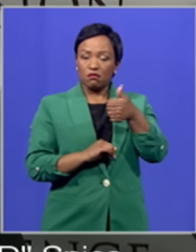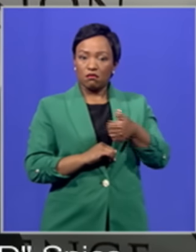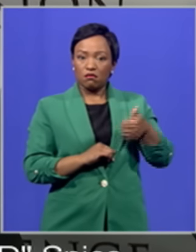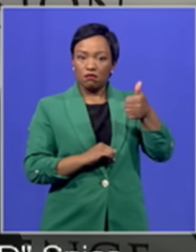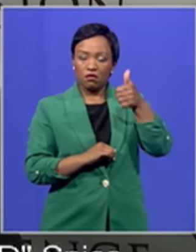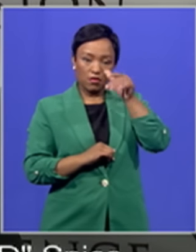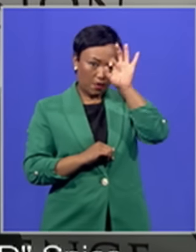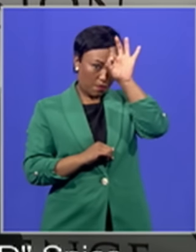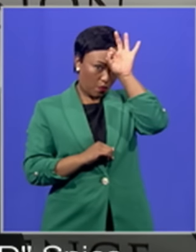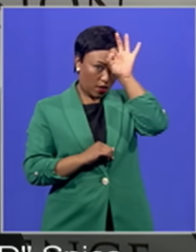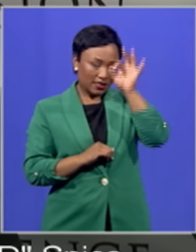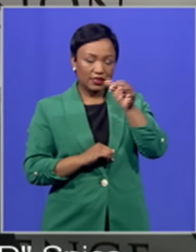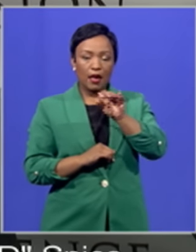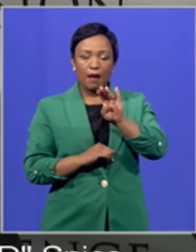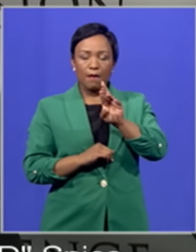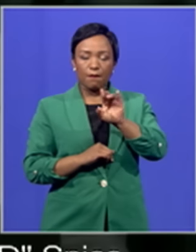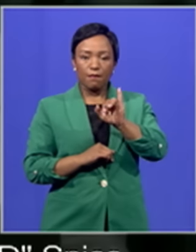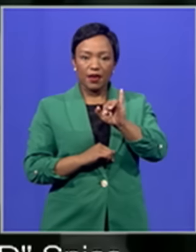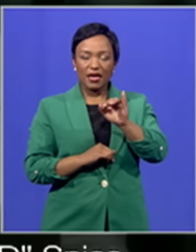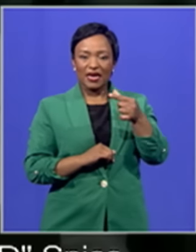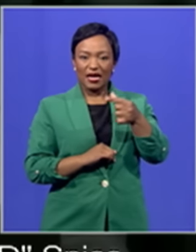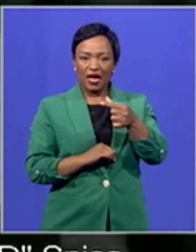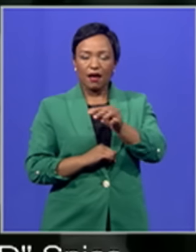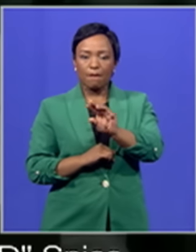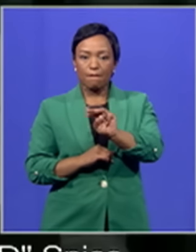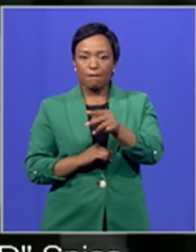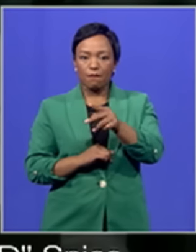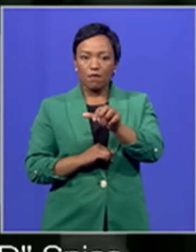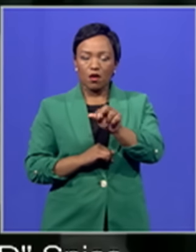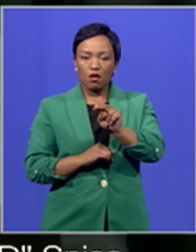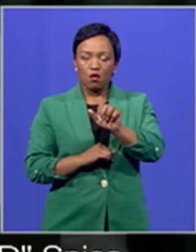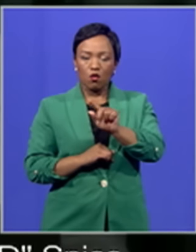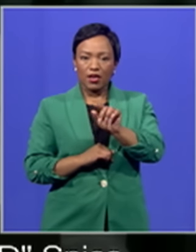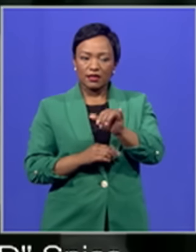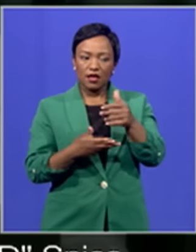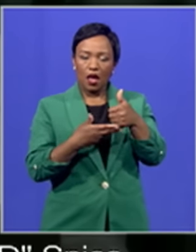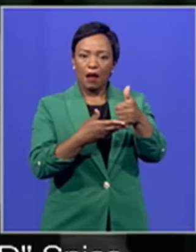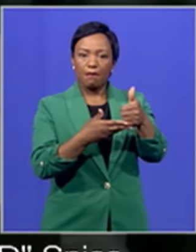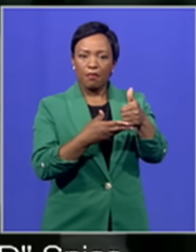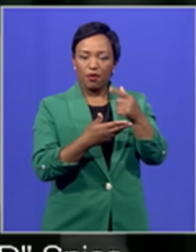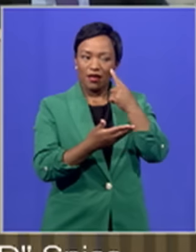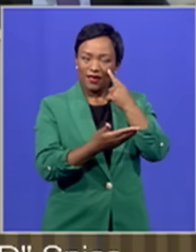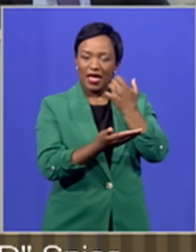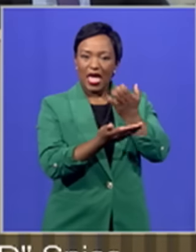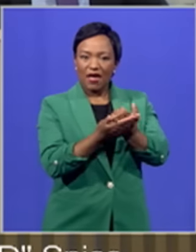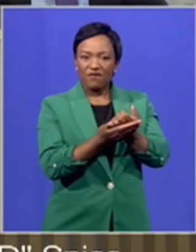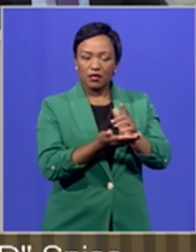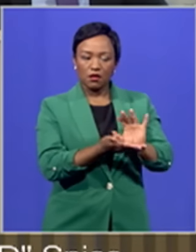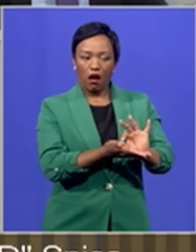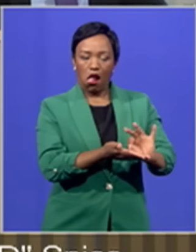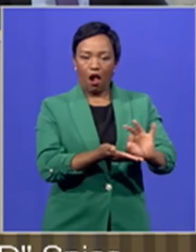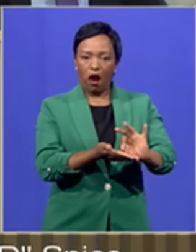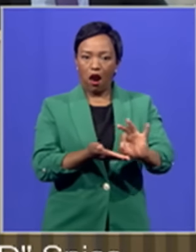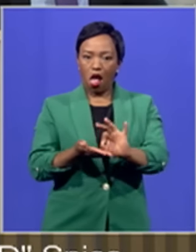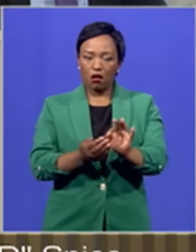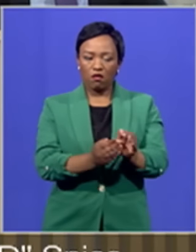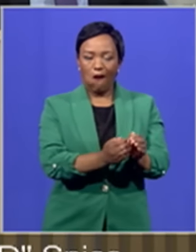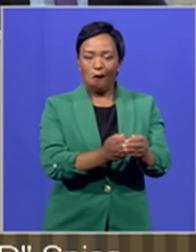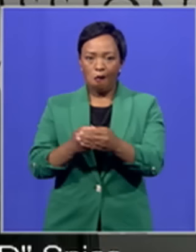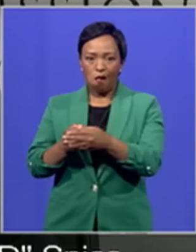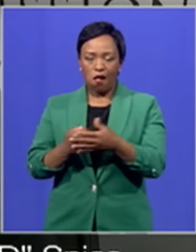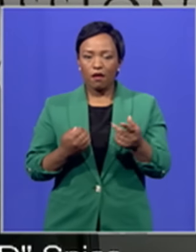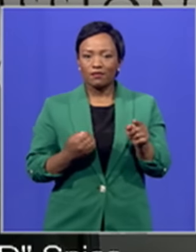Motšwaoswere Brigadier Julius Mkhwanazi o thušitše go timeletša bohlatse bja molato wo ga bjale o nyakišišwago. Then the next moment,